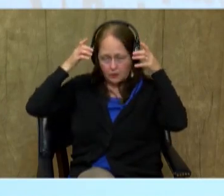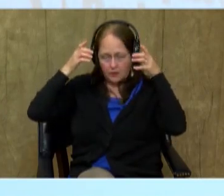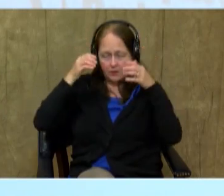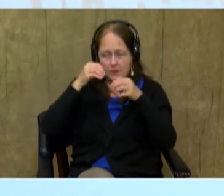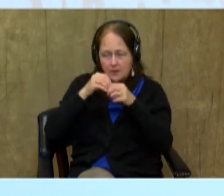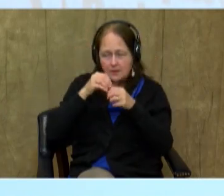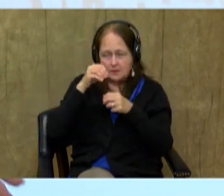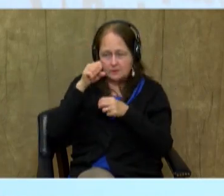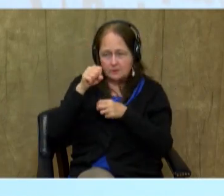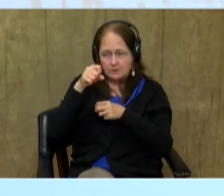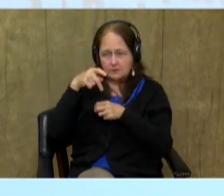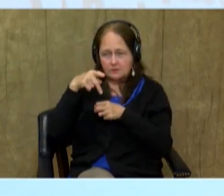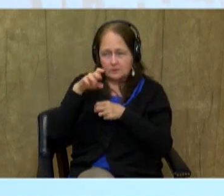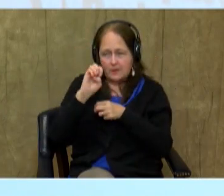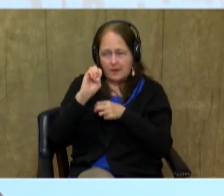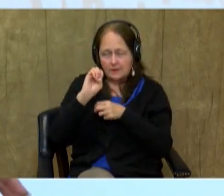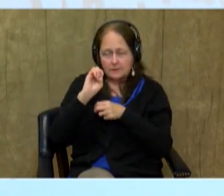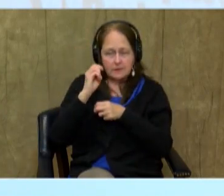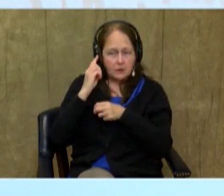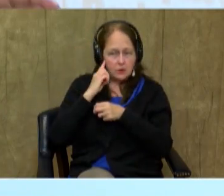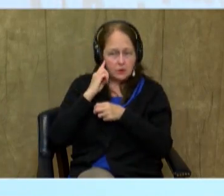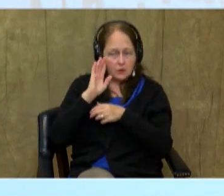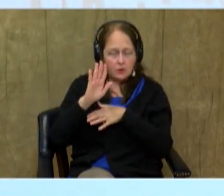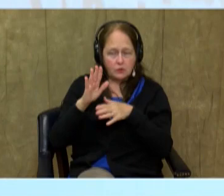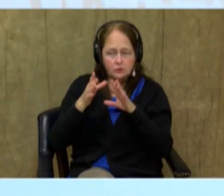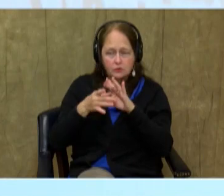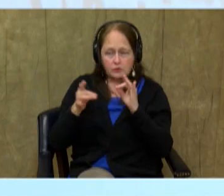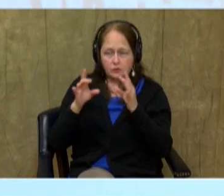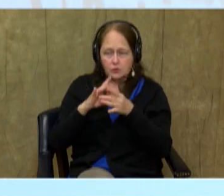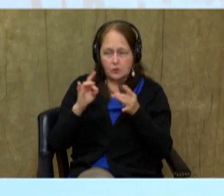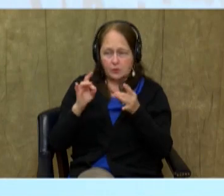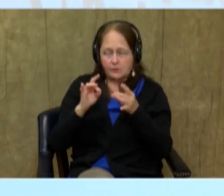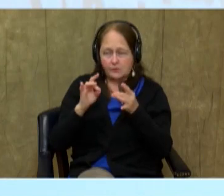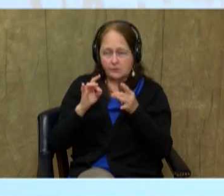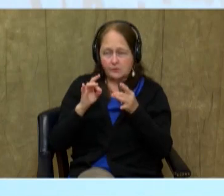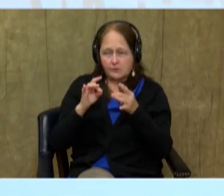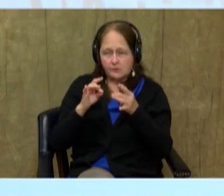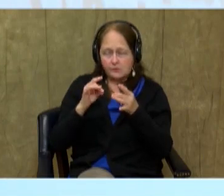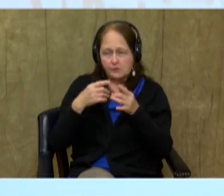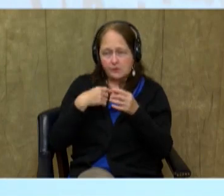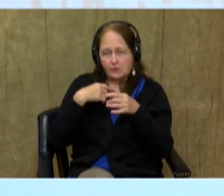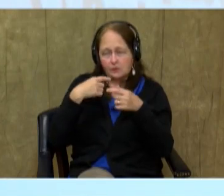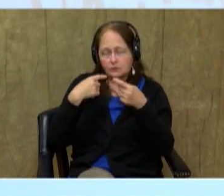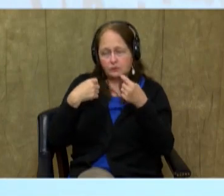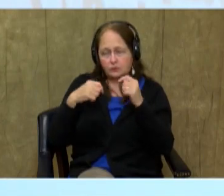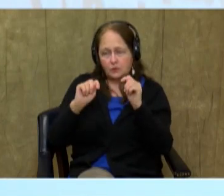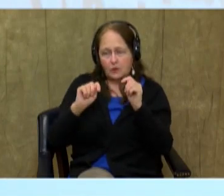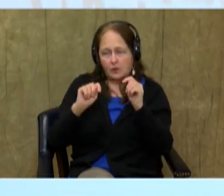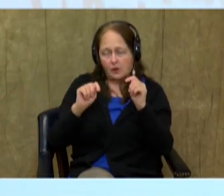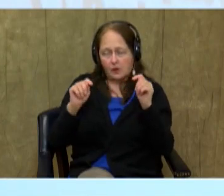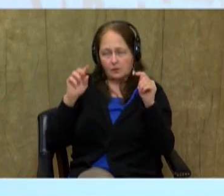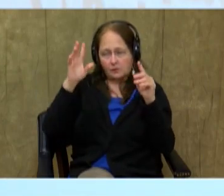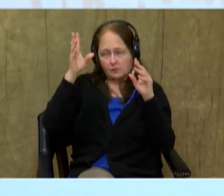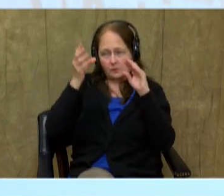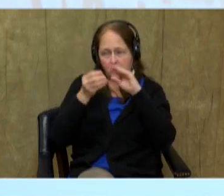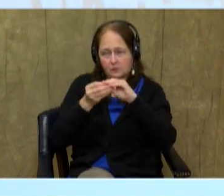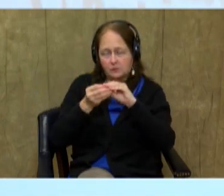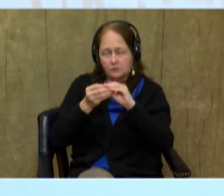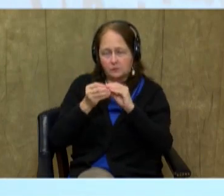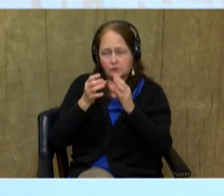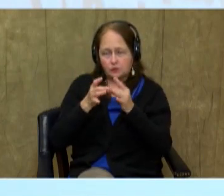space and hear them tell their stories. I've kind of taken all these experiences and kind of tried to put these stories together for